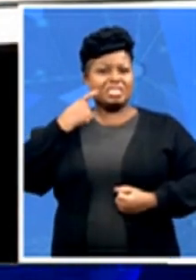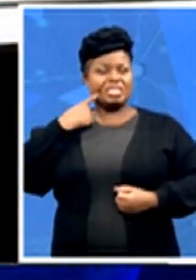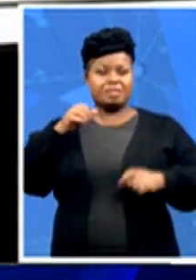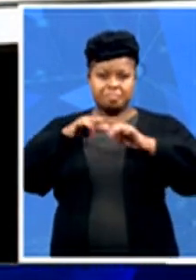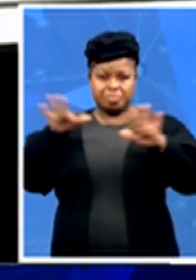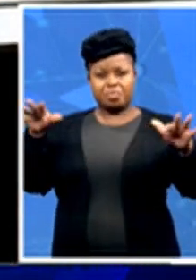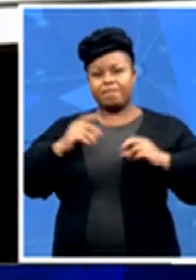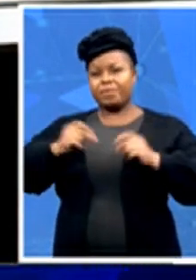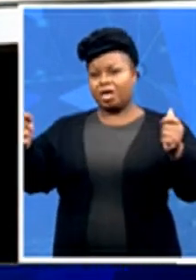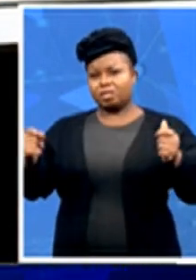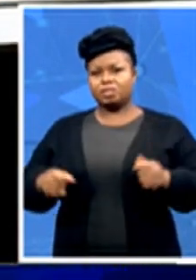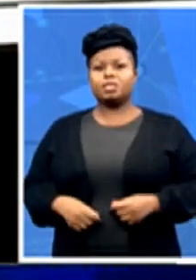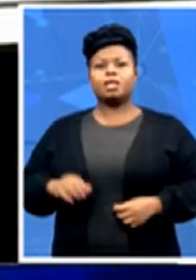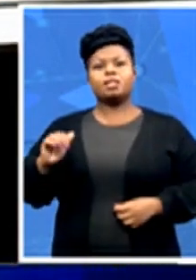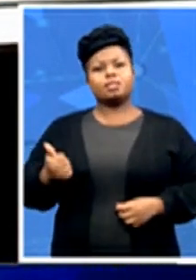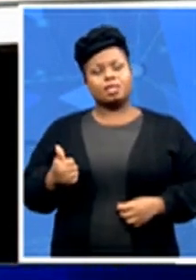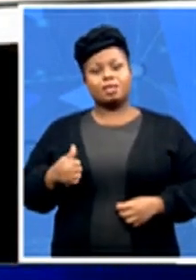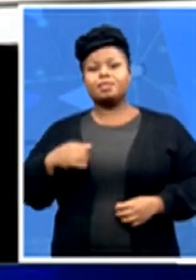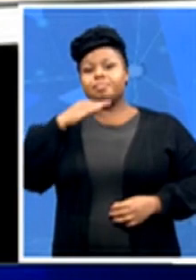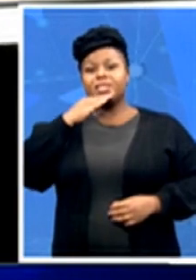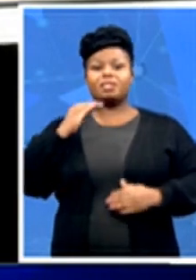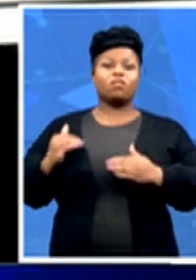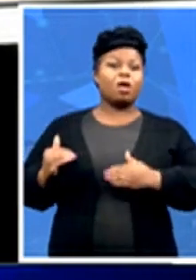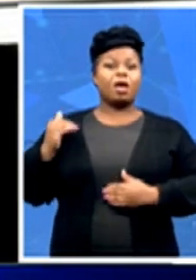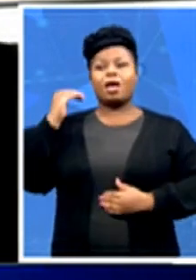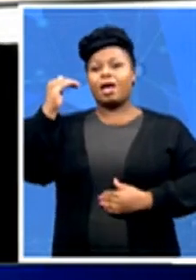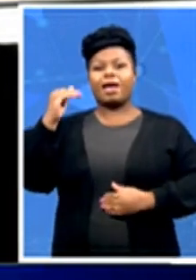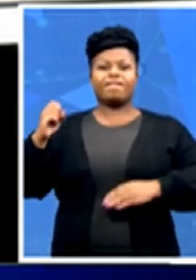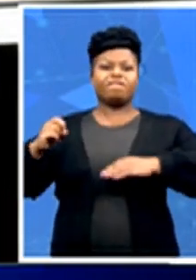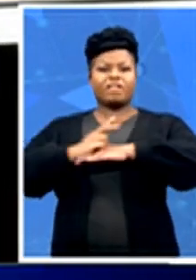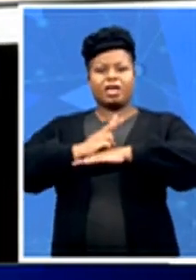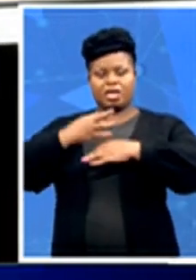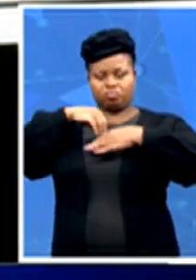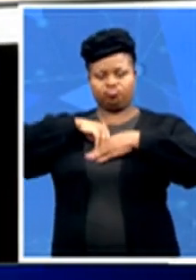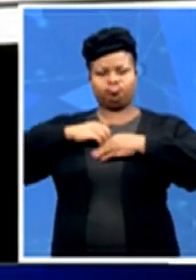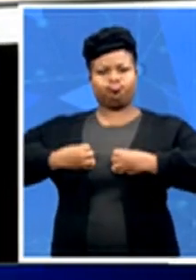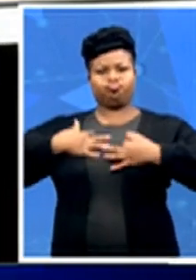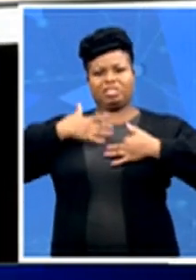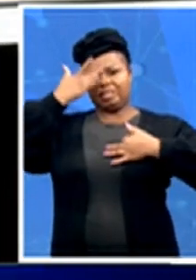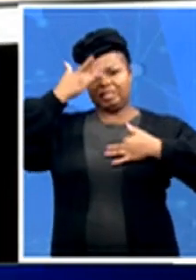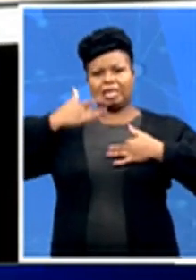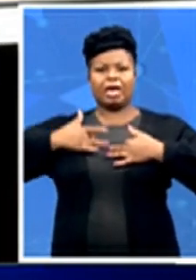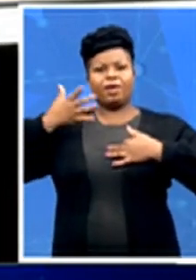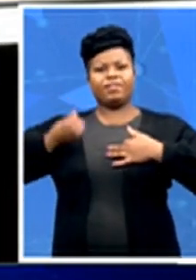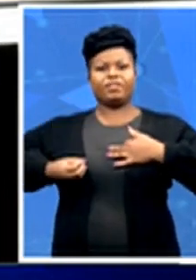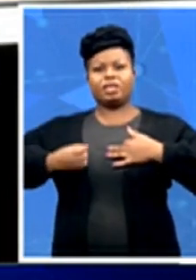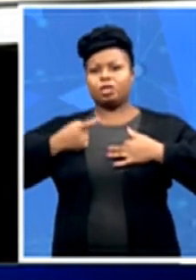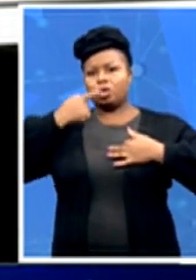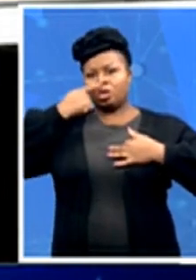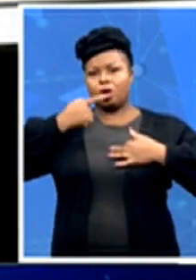very high amount of virus. So the amount of virus in your nose and throat is